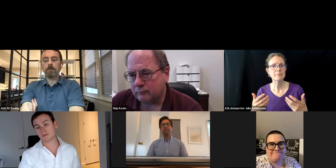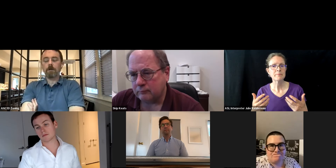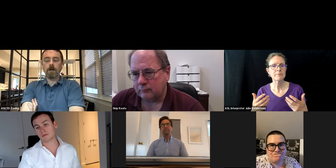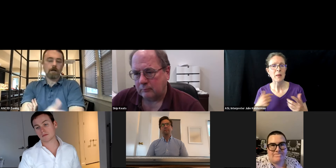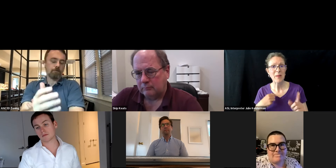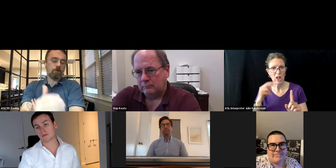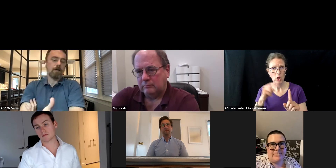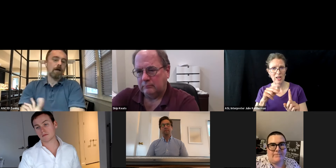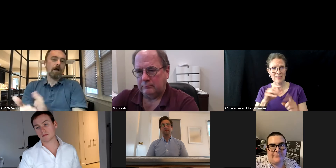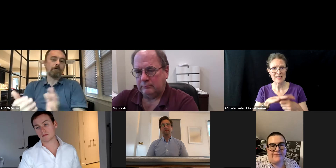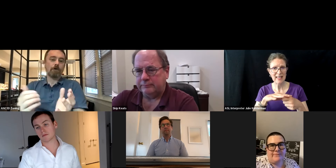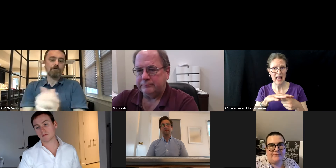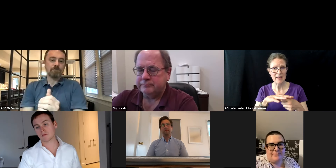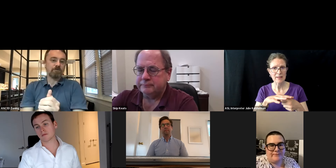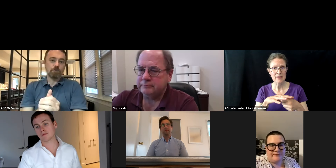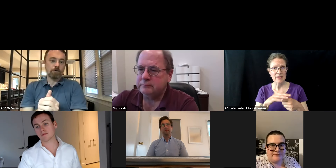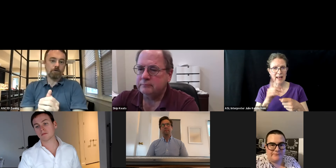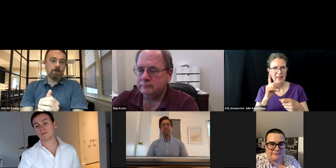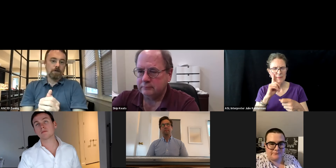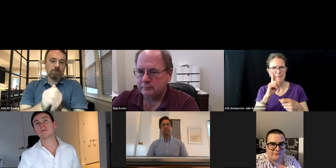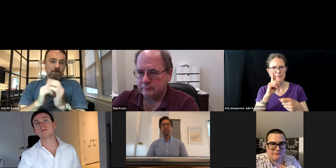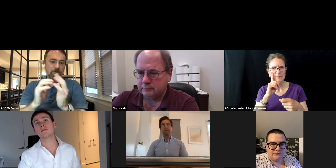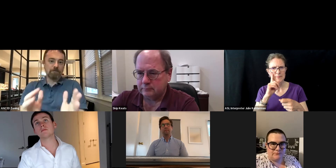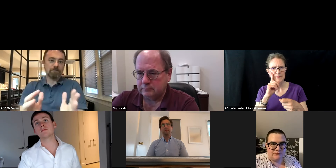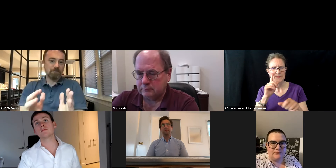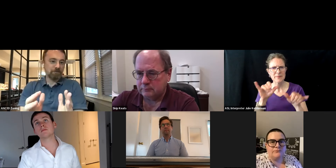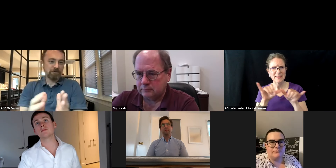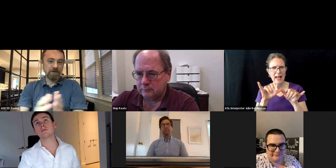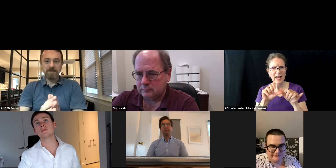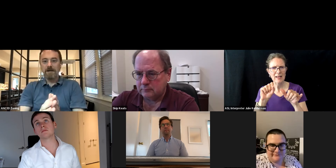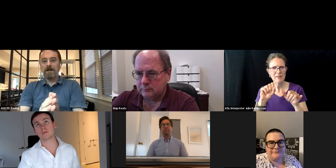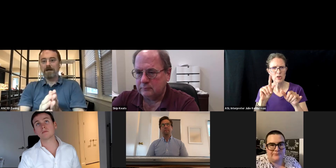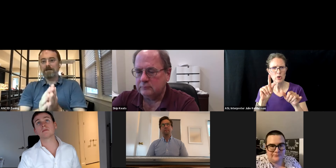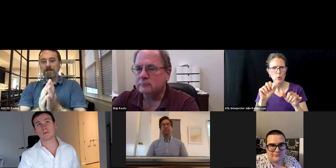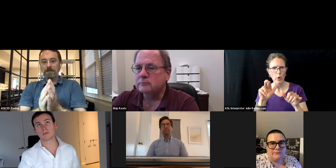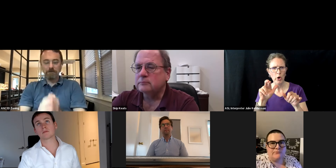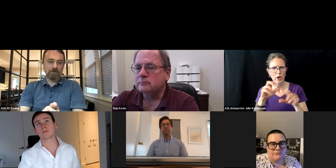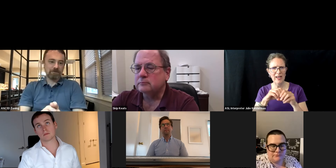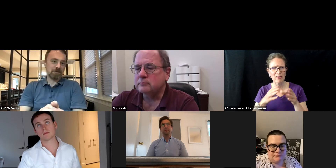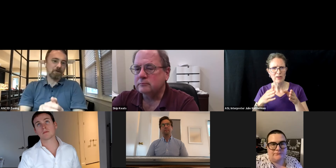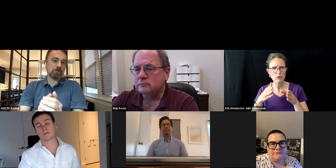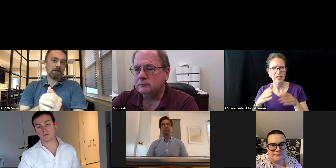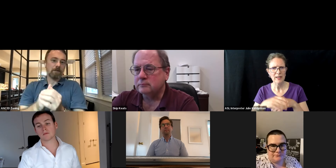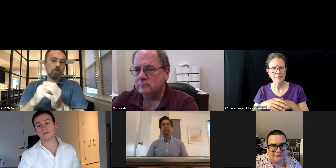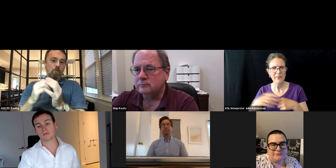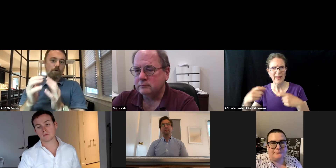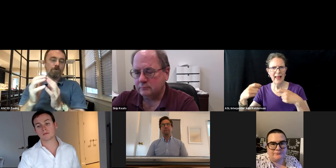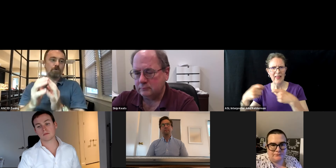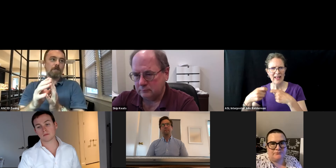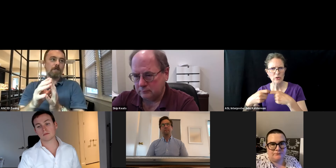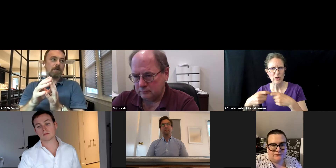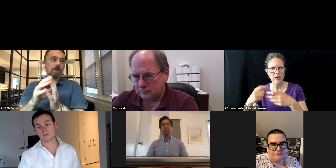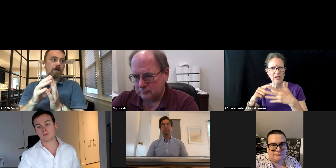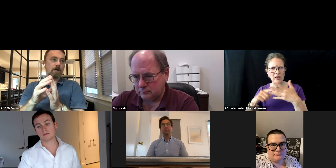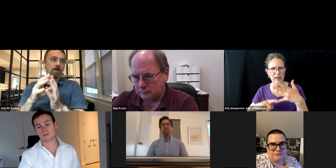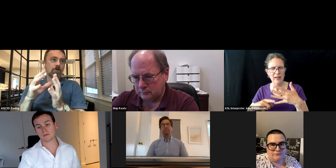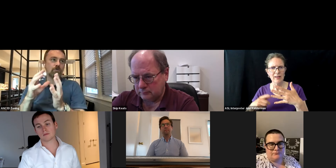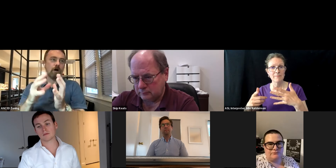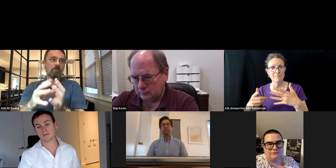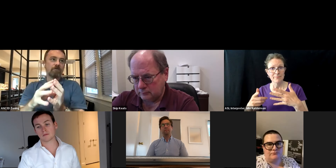I'm like, how large is the sewer running through the street? The electrics, you know, like, will you